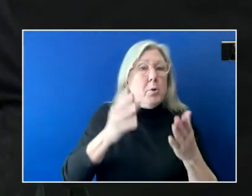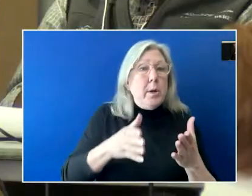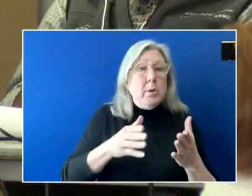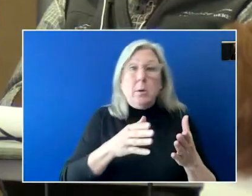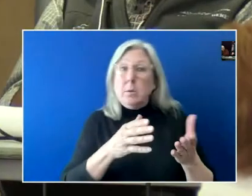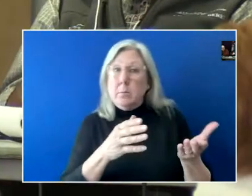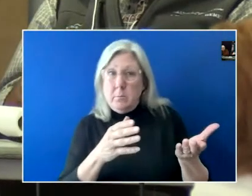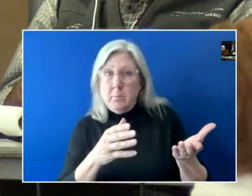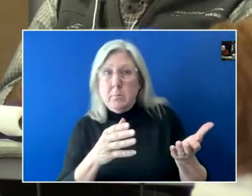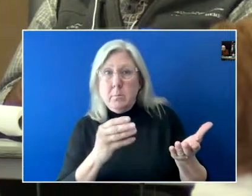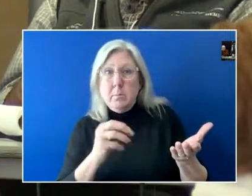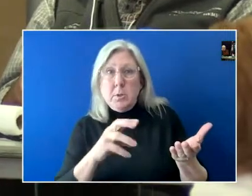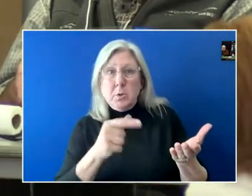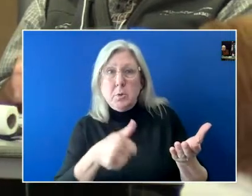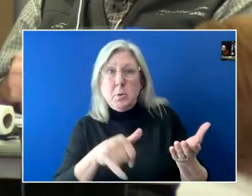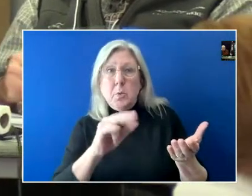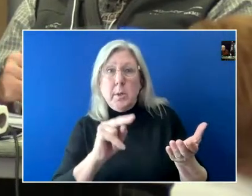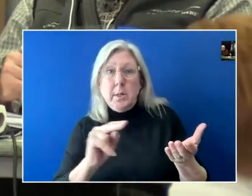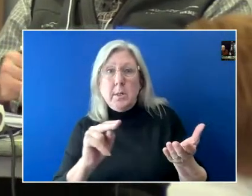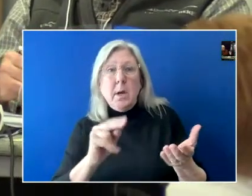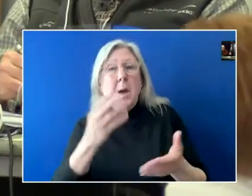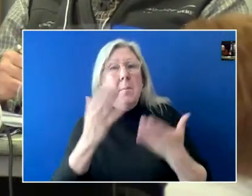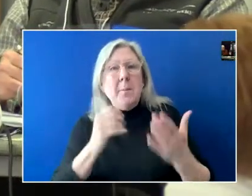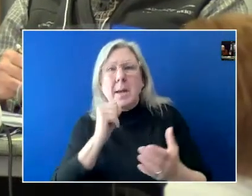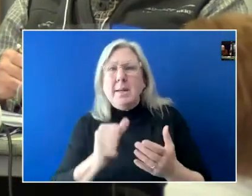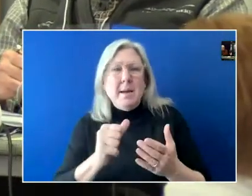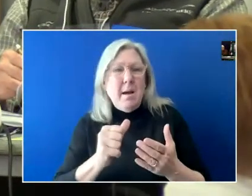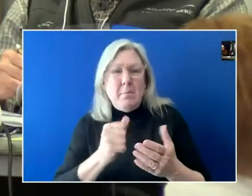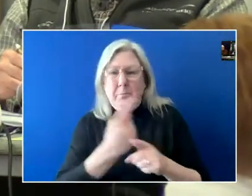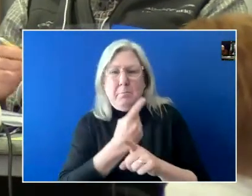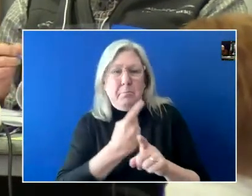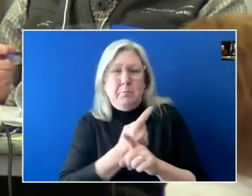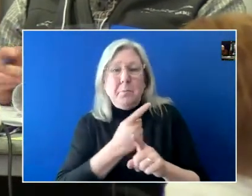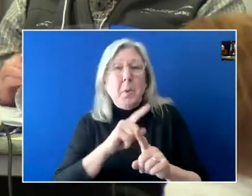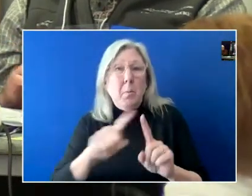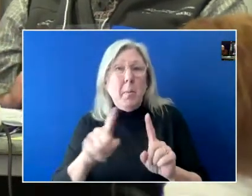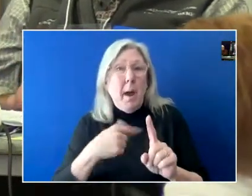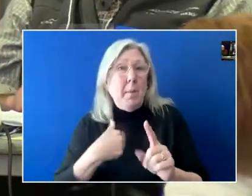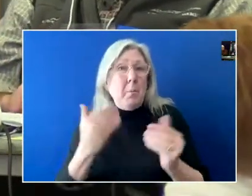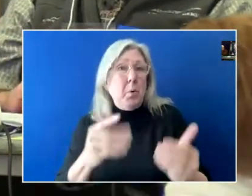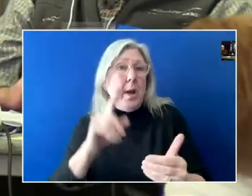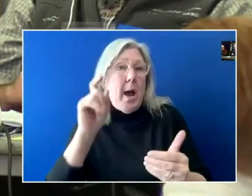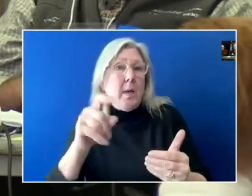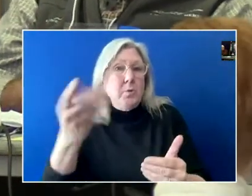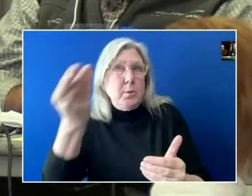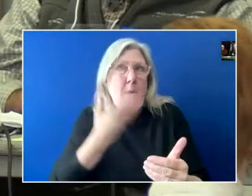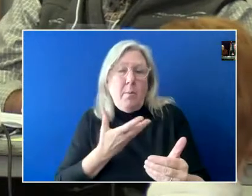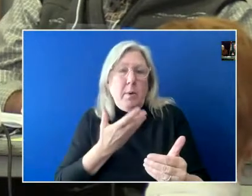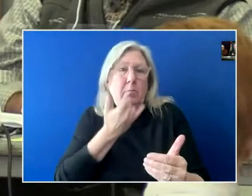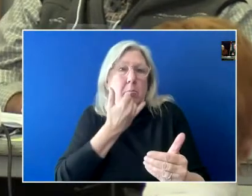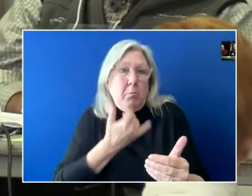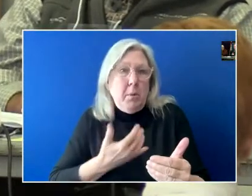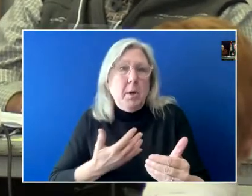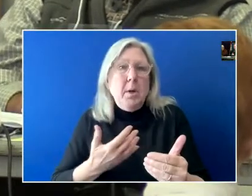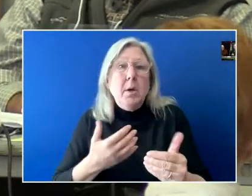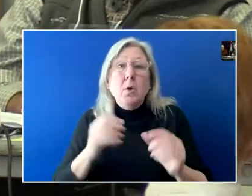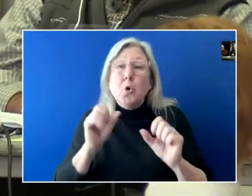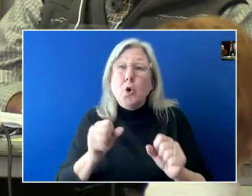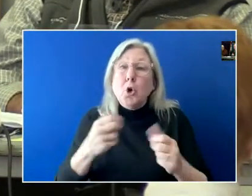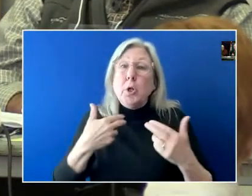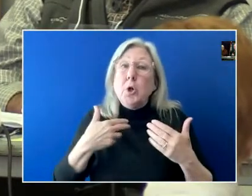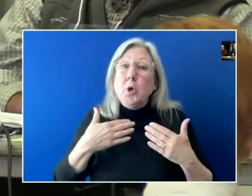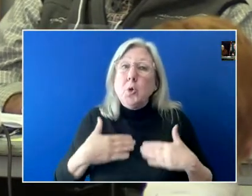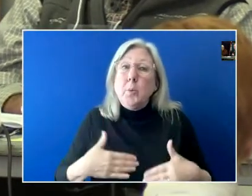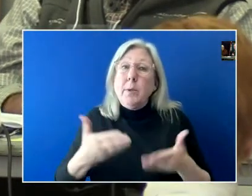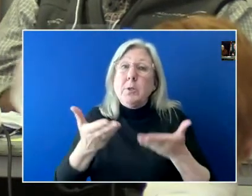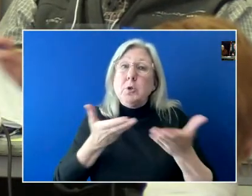thank you this might not be Jermaine but I'm going to ask it and you can tell me could the Human Services Review Committee maybe speak